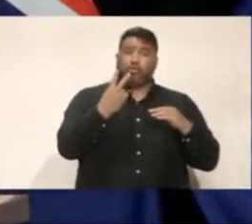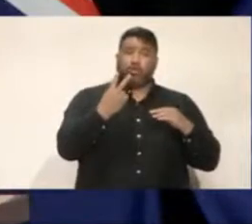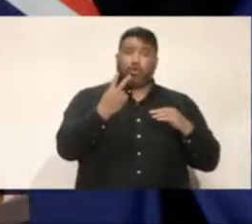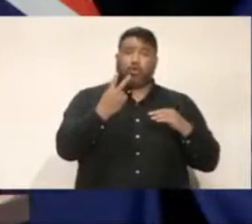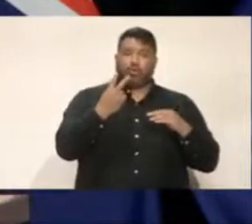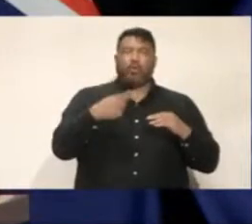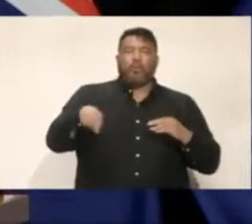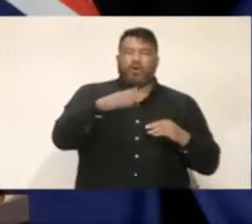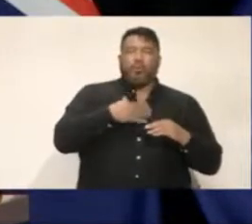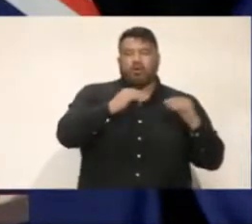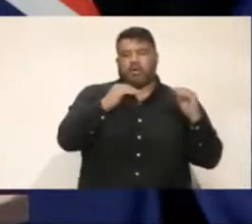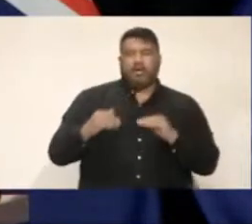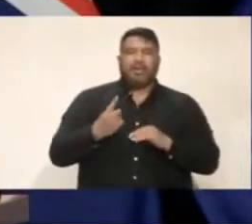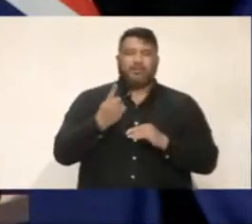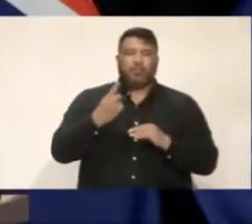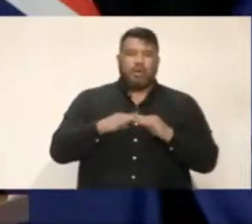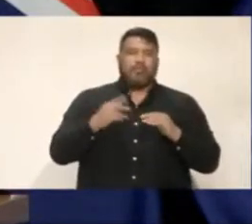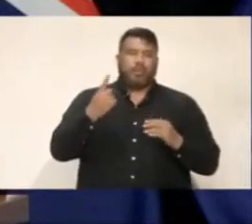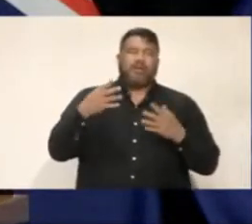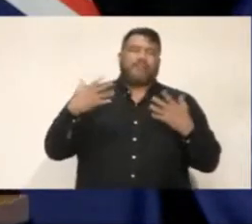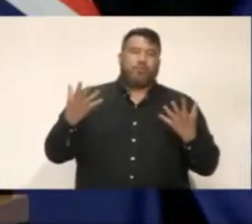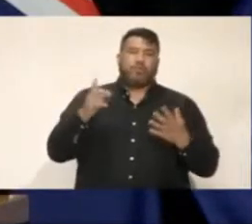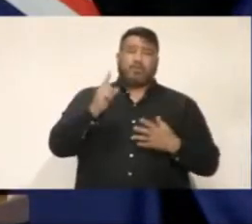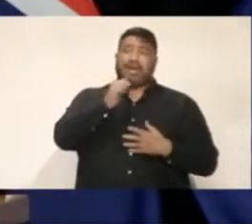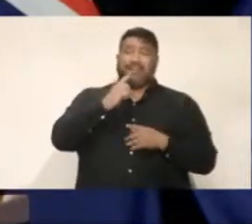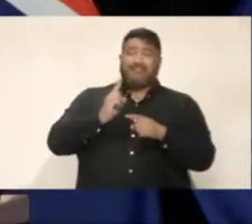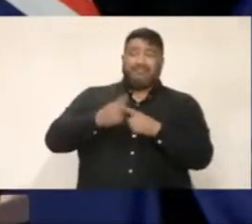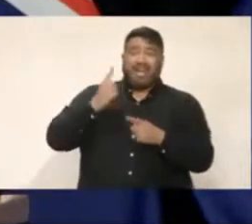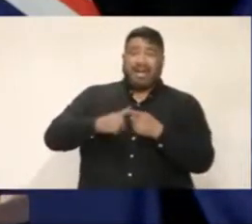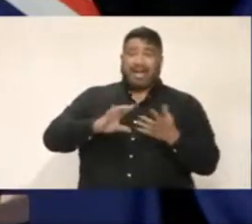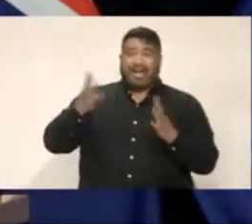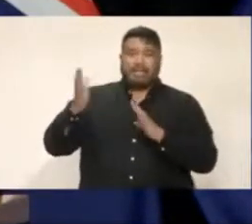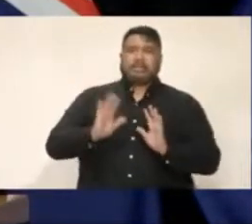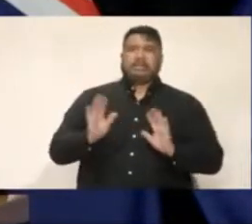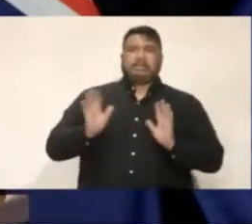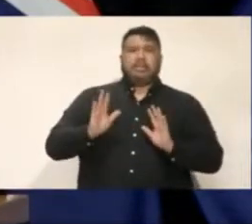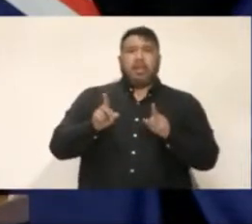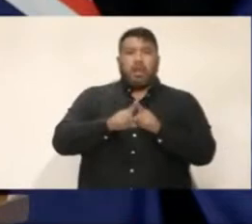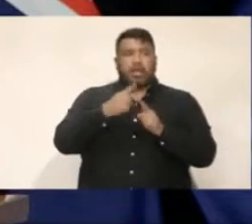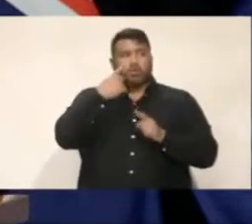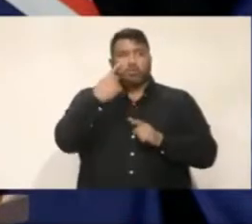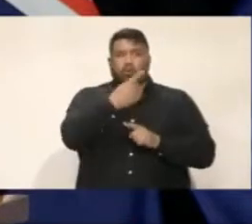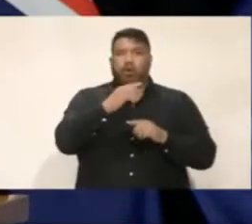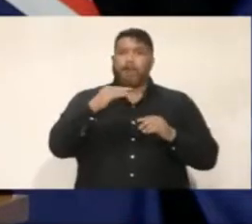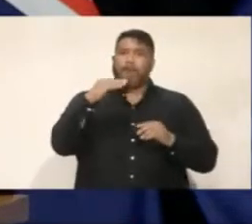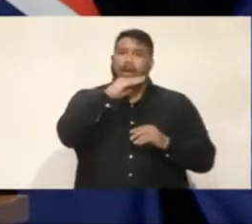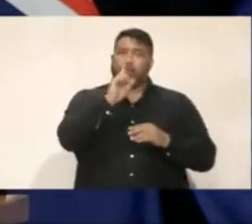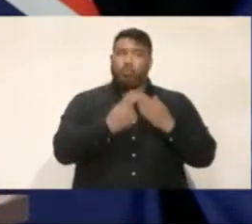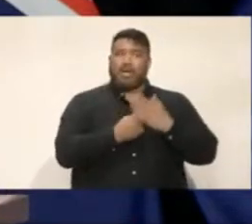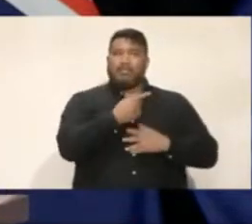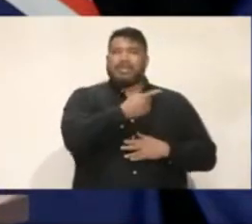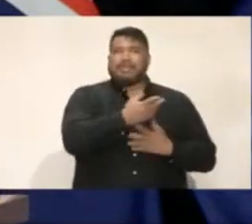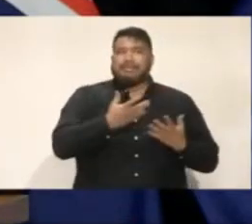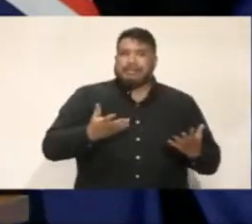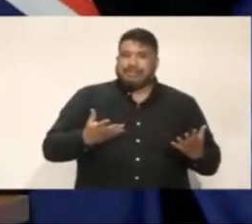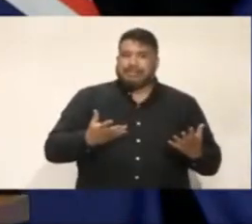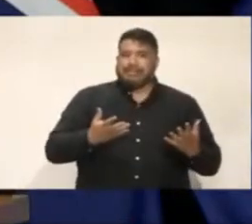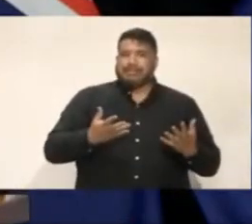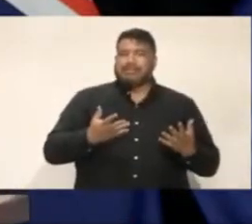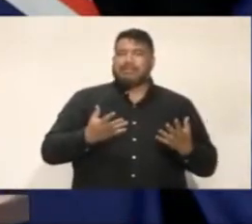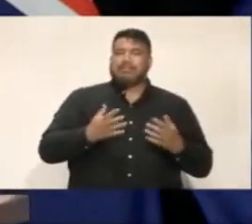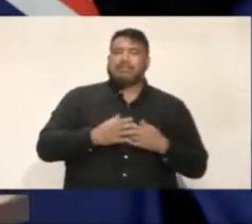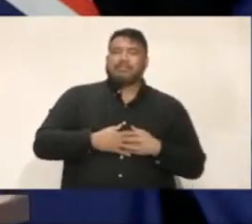possible, we only need to look at Melbourne to see what can happen if the virus takes hold, and equally what moving too quickly to